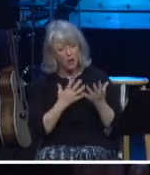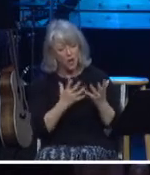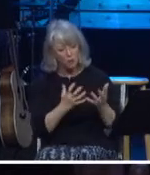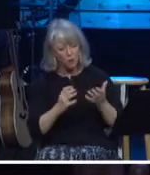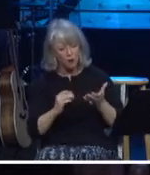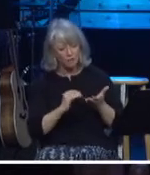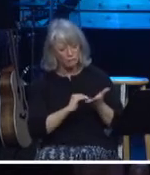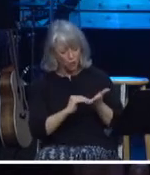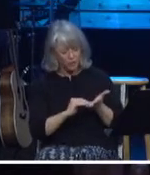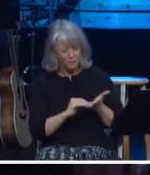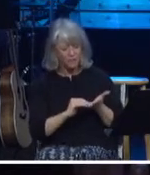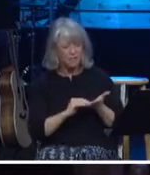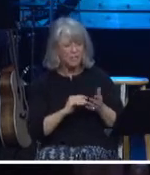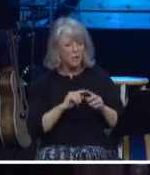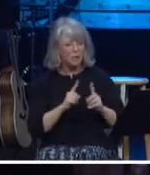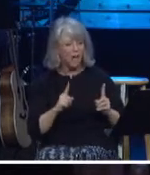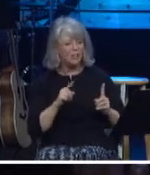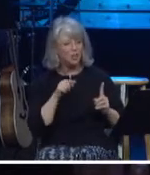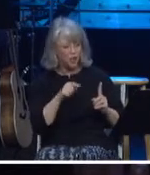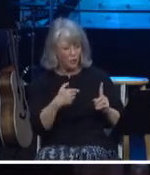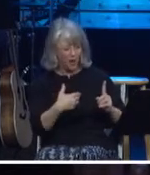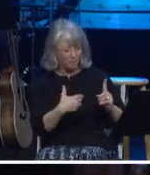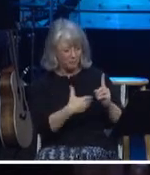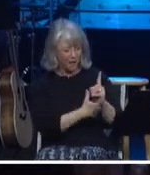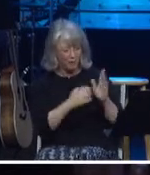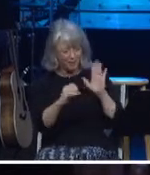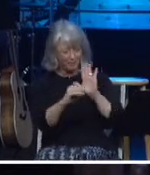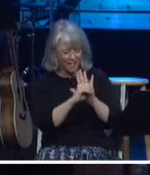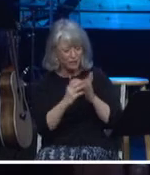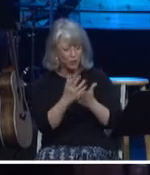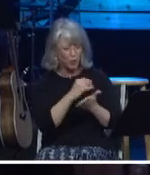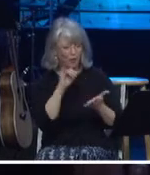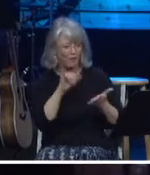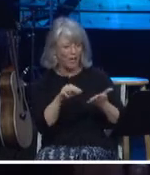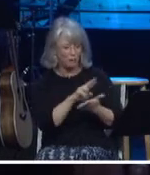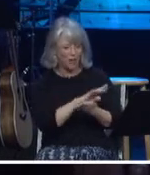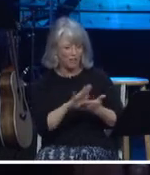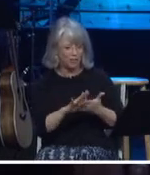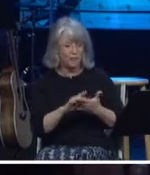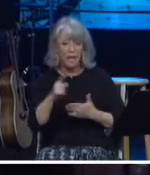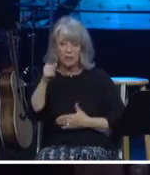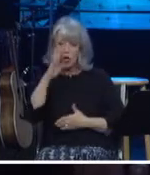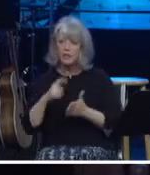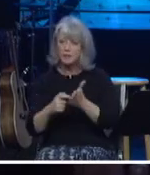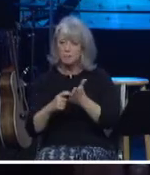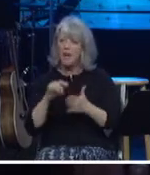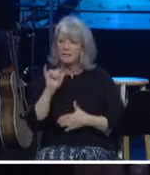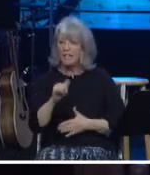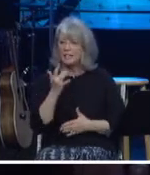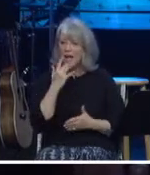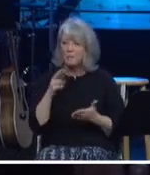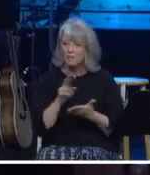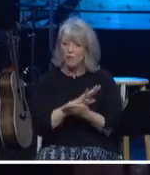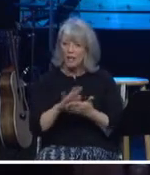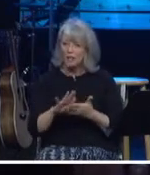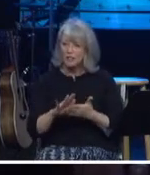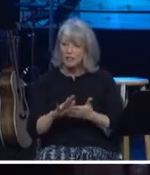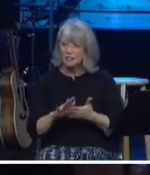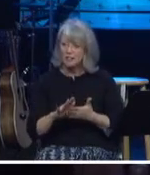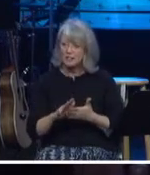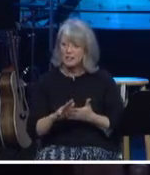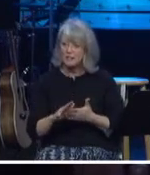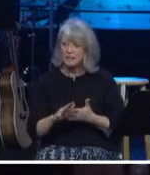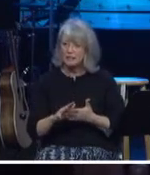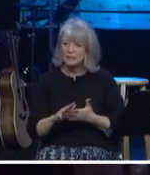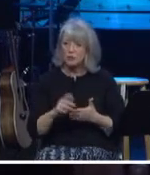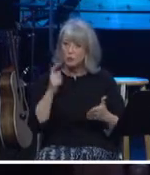You're powerless to earn that kind of righteousness demanded by God. To recognize all of that and